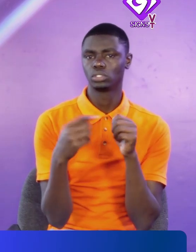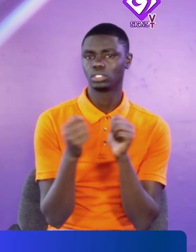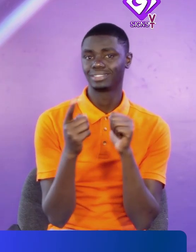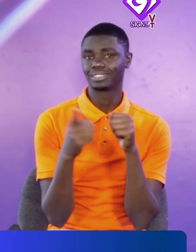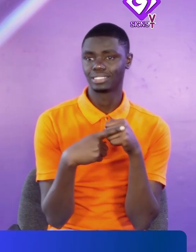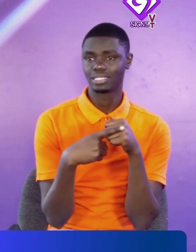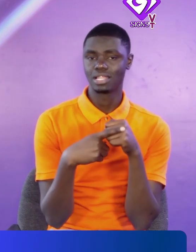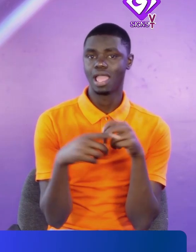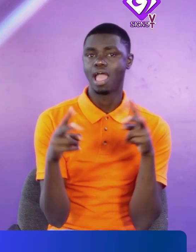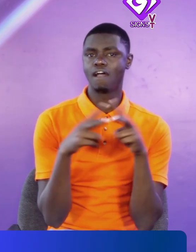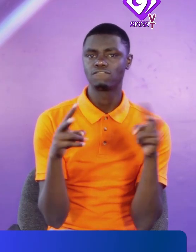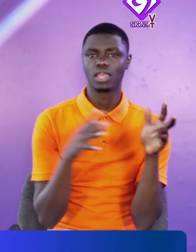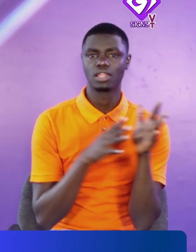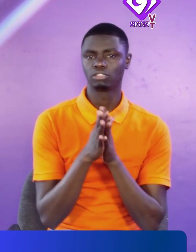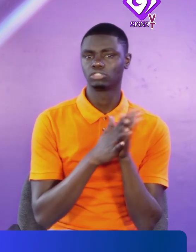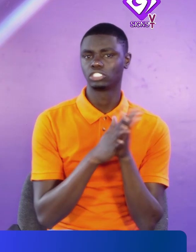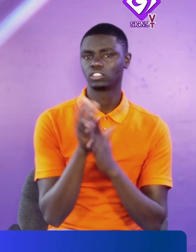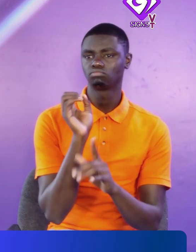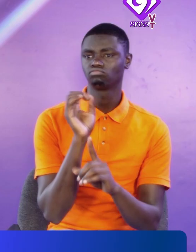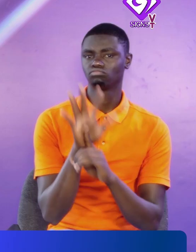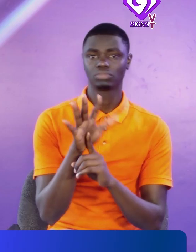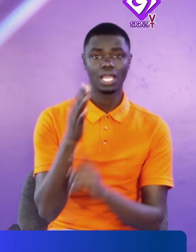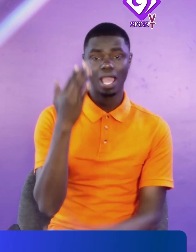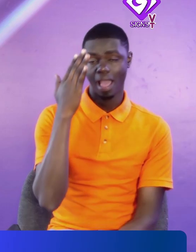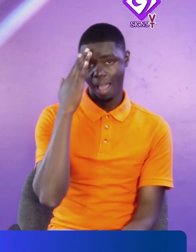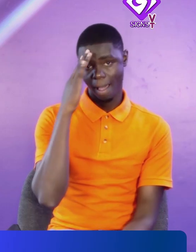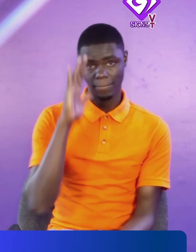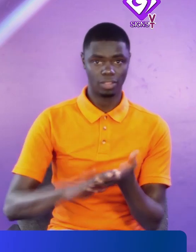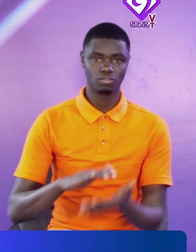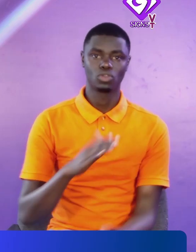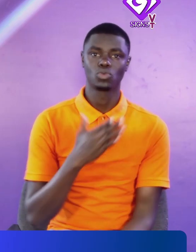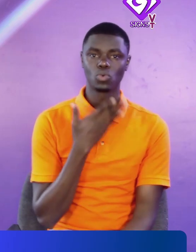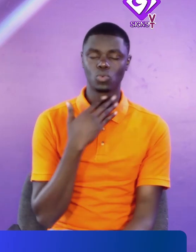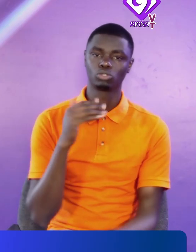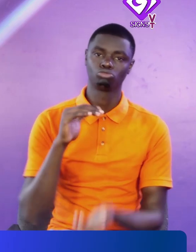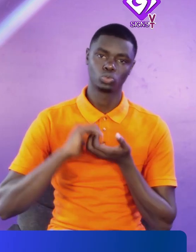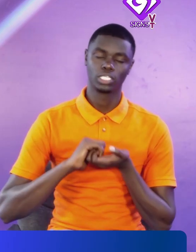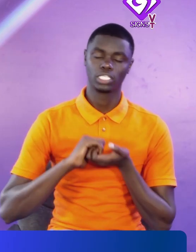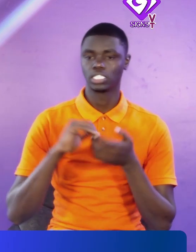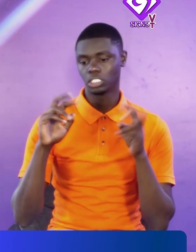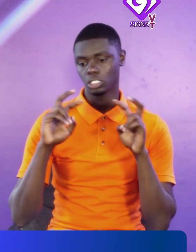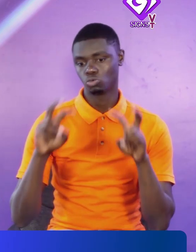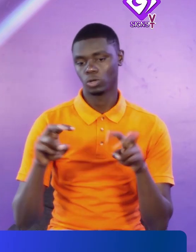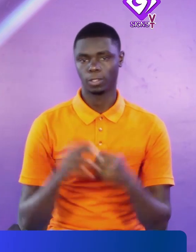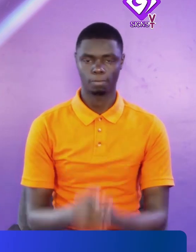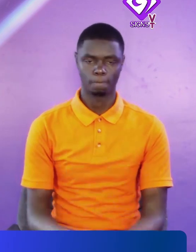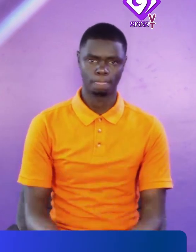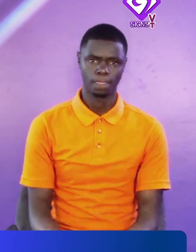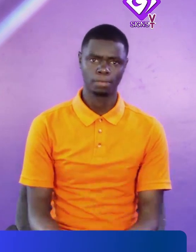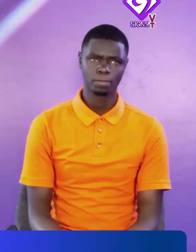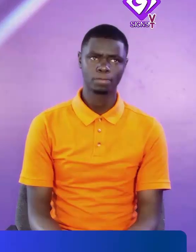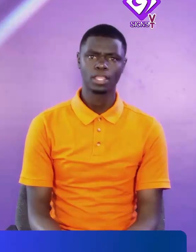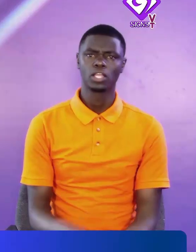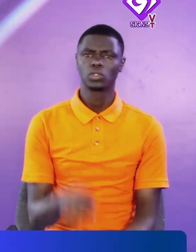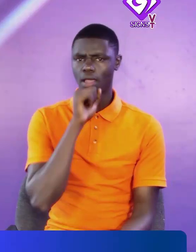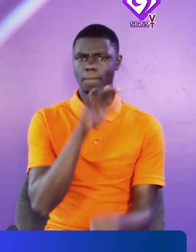a very, very interesting expose that I do believe you would want to get a look at. Now, ladies and gentlemen, just like I promised